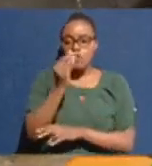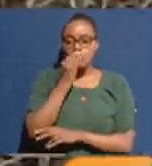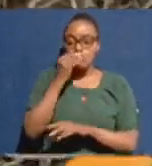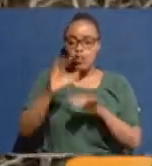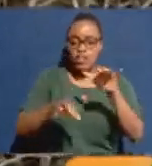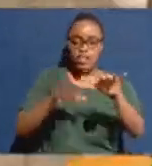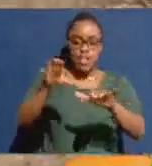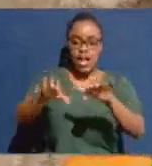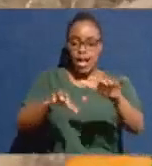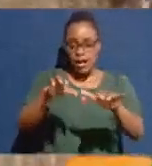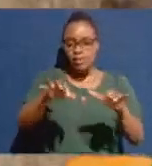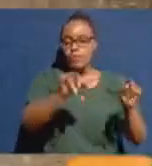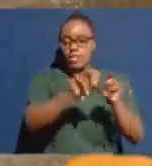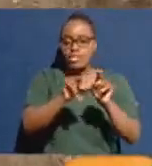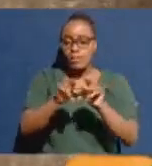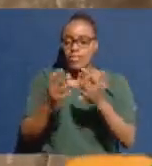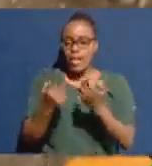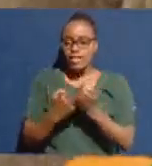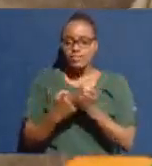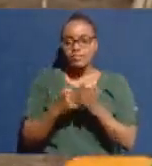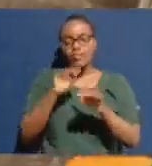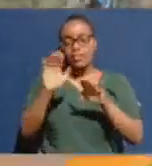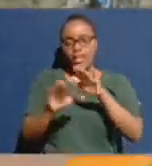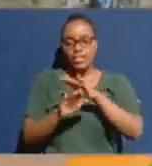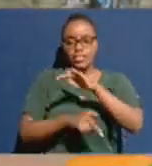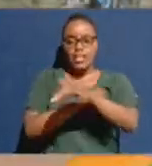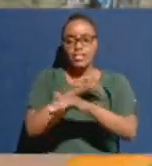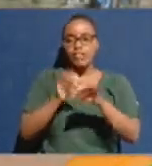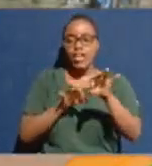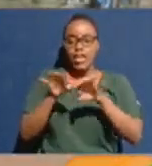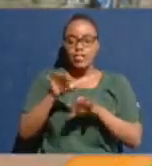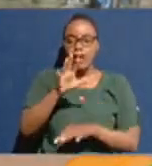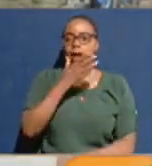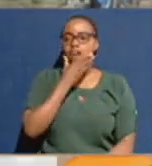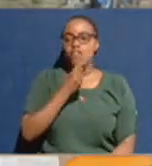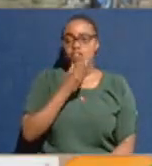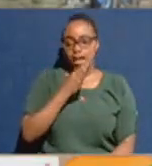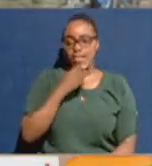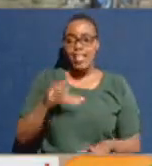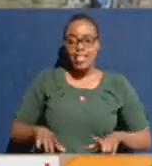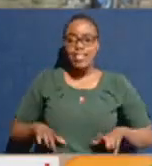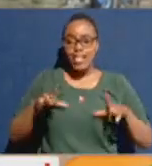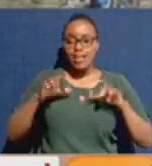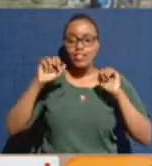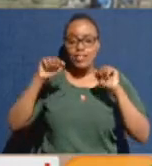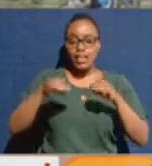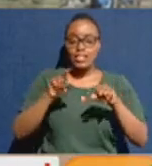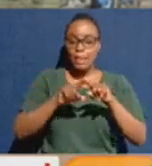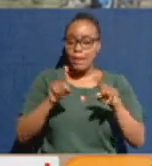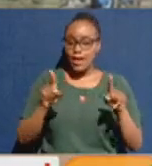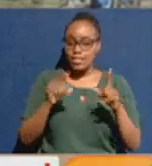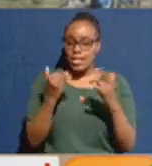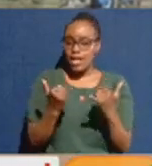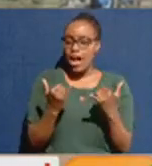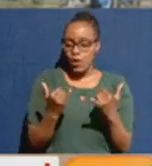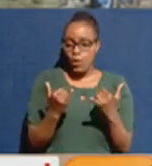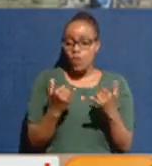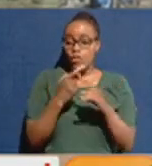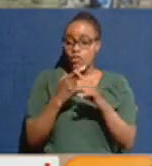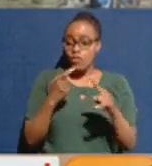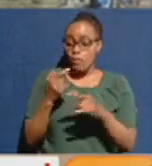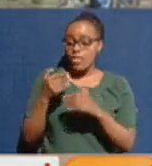of the animals, as the assistant chief explains. Baba yao ako hai. Lakini sasa hivi kulingana